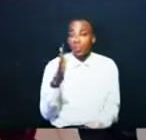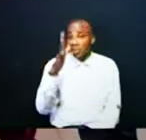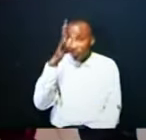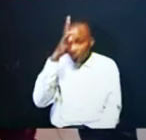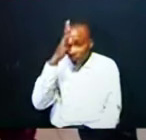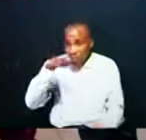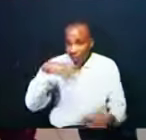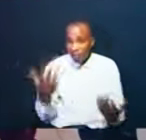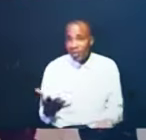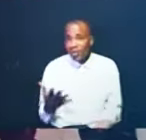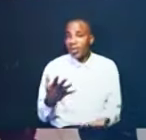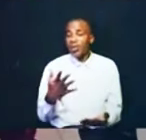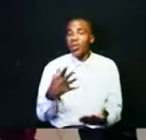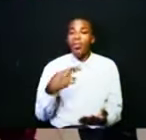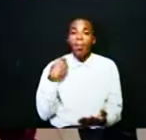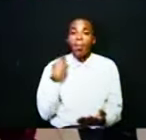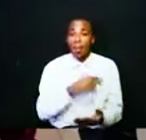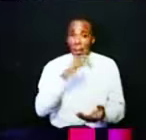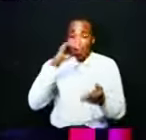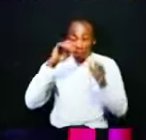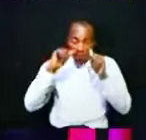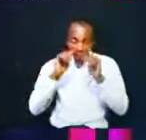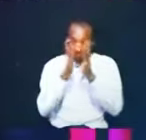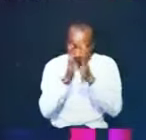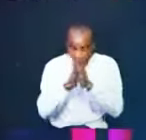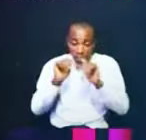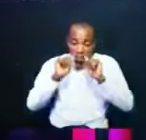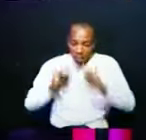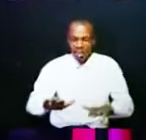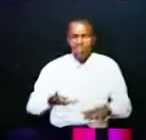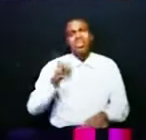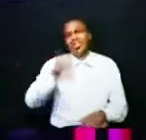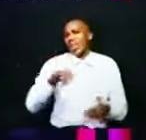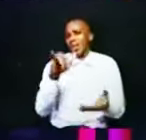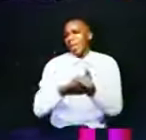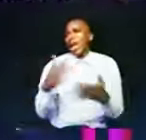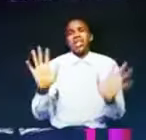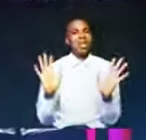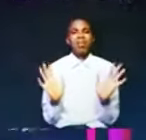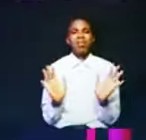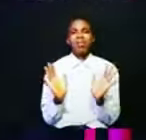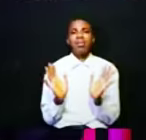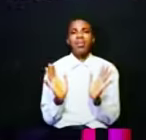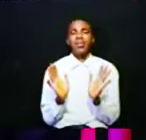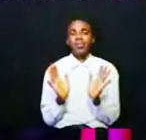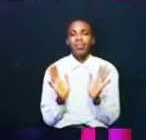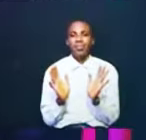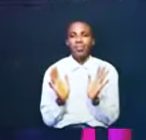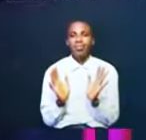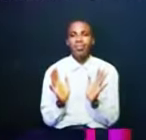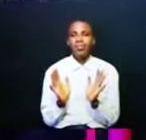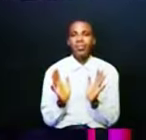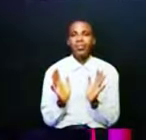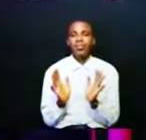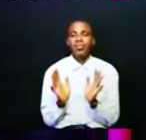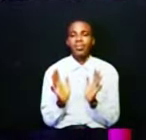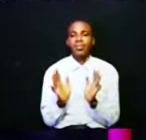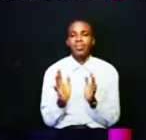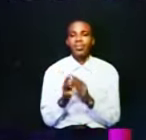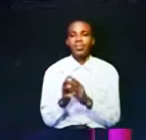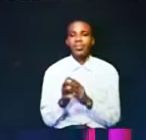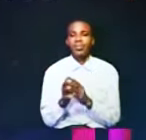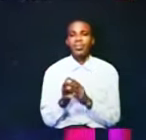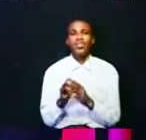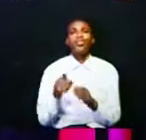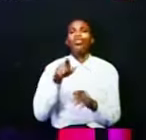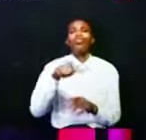pastor prays over it, it is marriage. Now your woman says Christopher Benu as saying our crum crum no bump you go on so